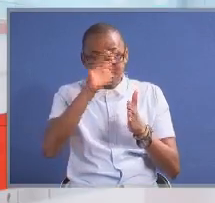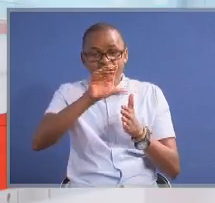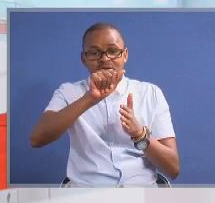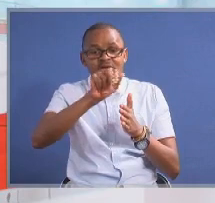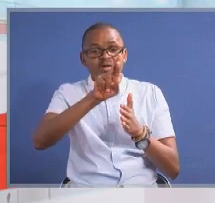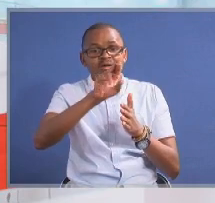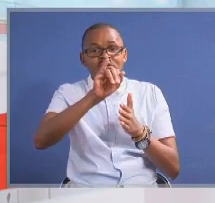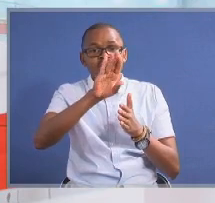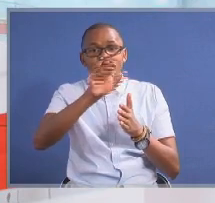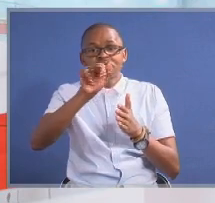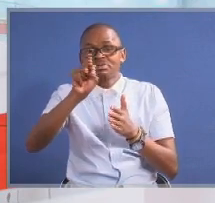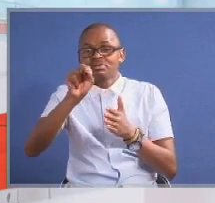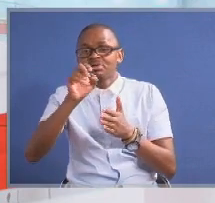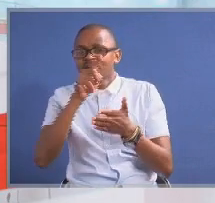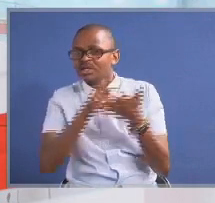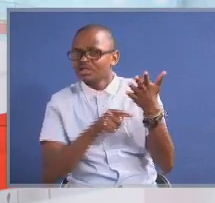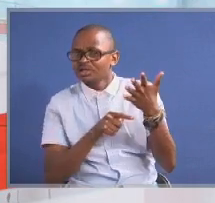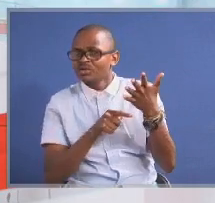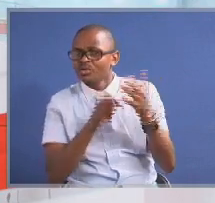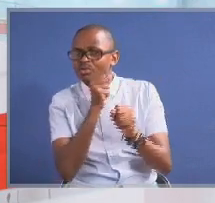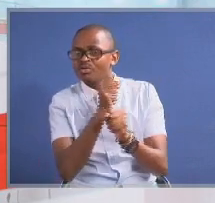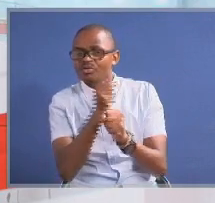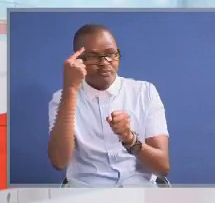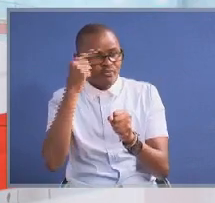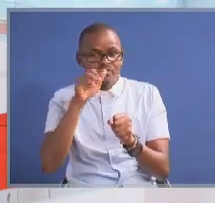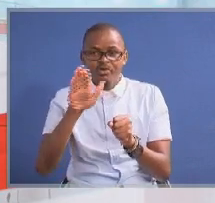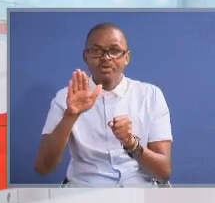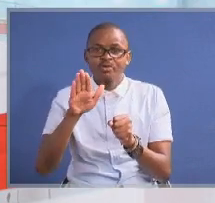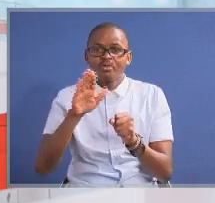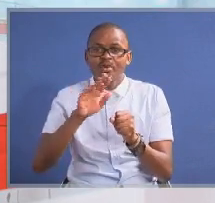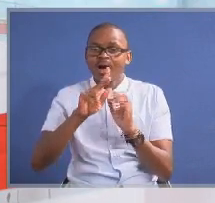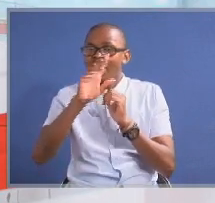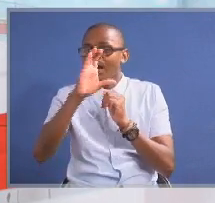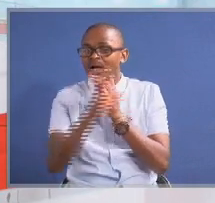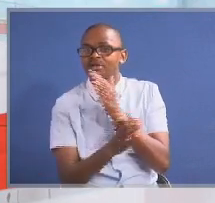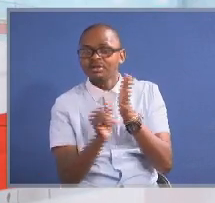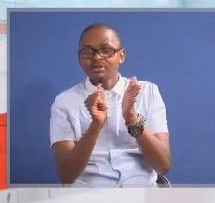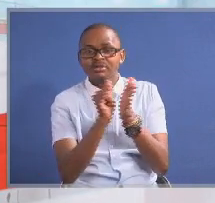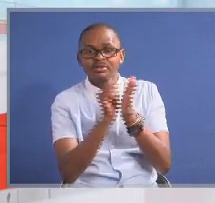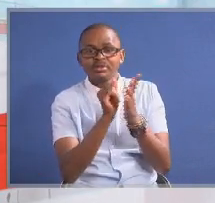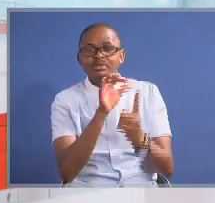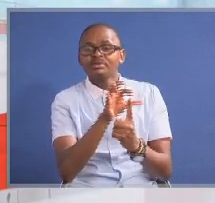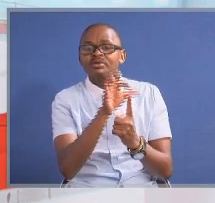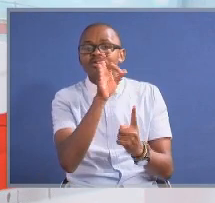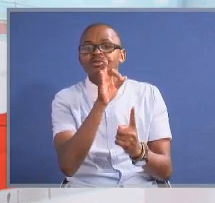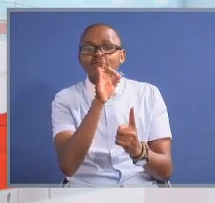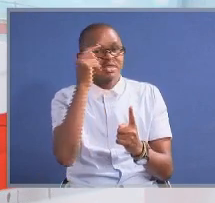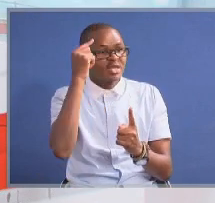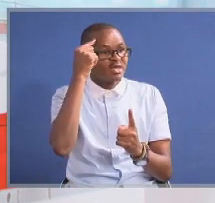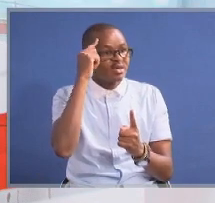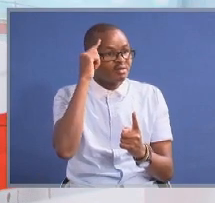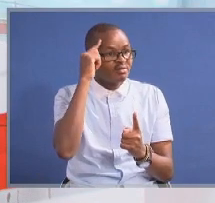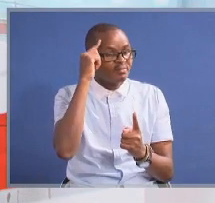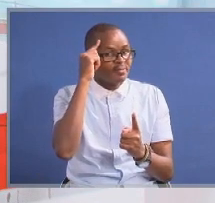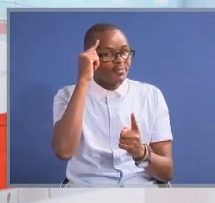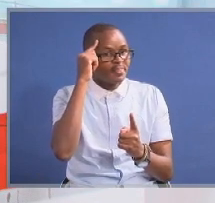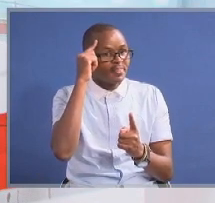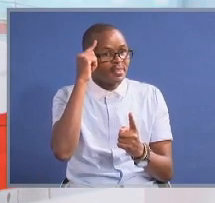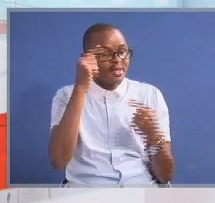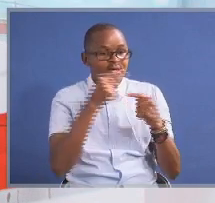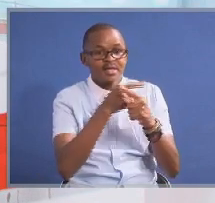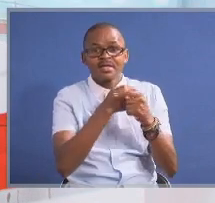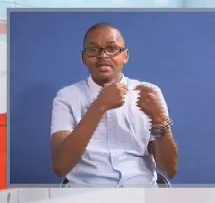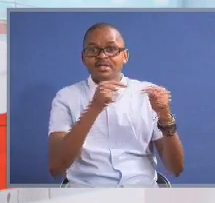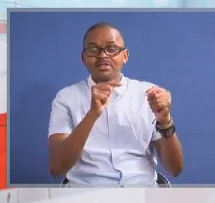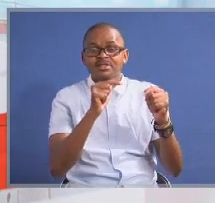and Pacific regions. Is it working for your republic, for your nation in particular? Yeah, I think since